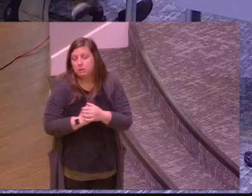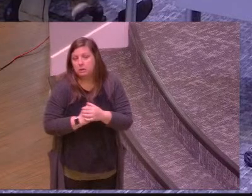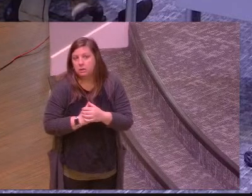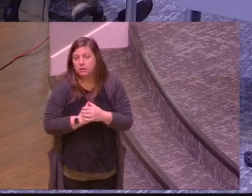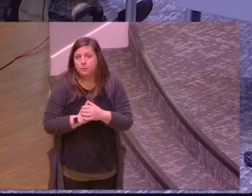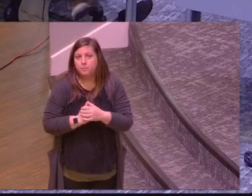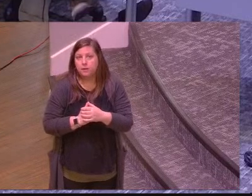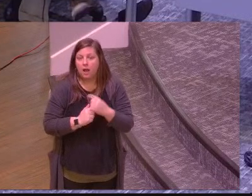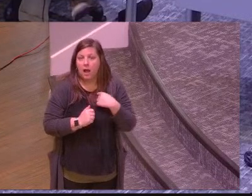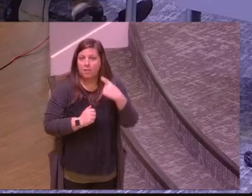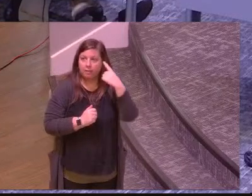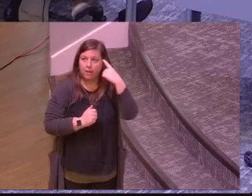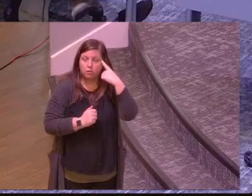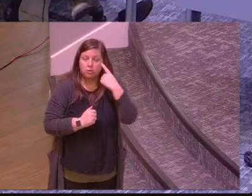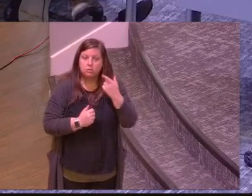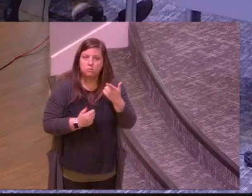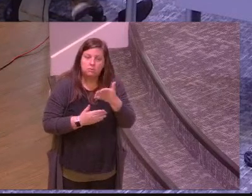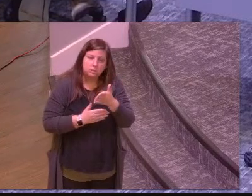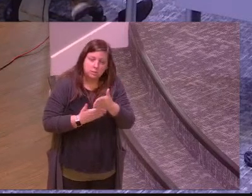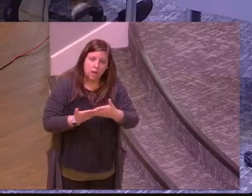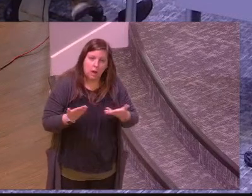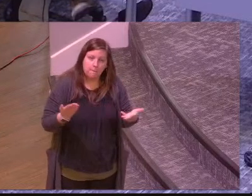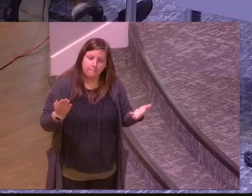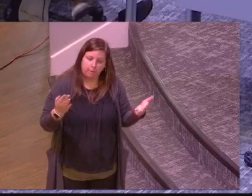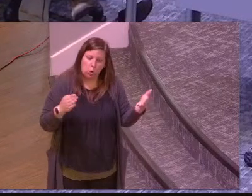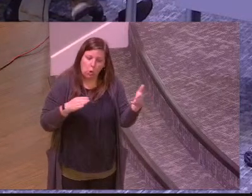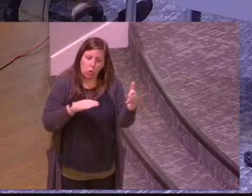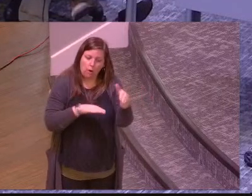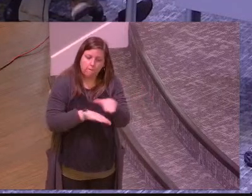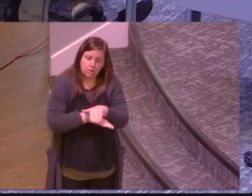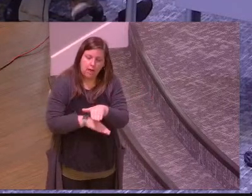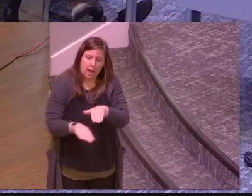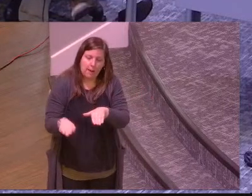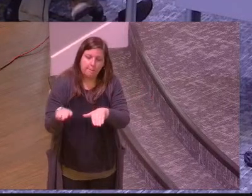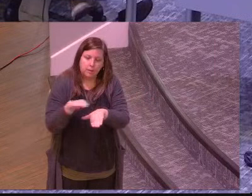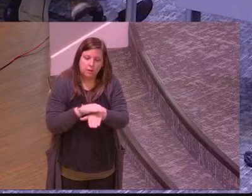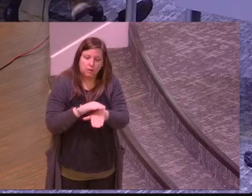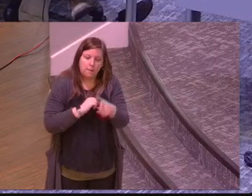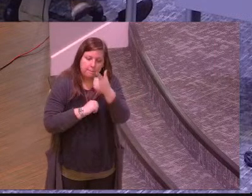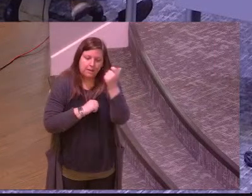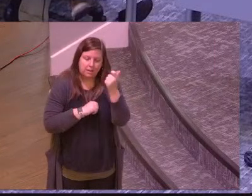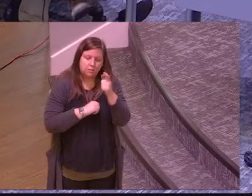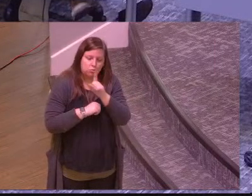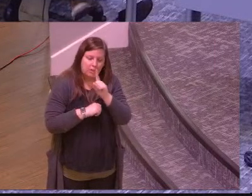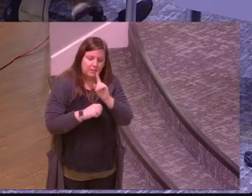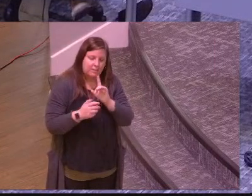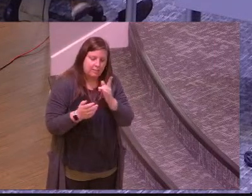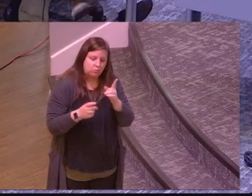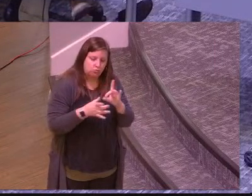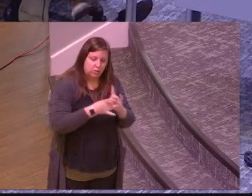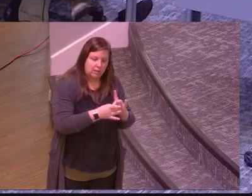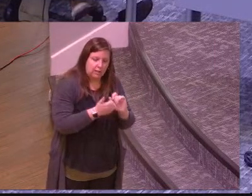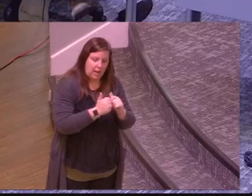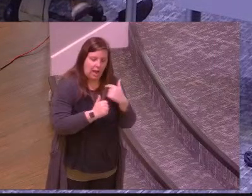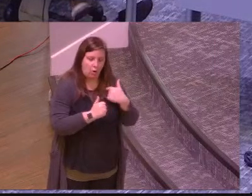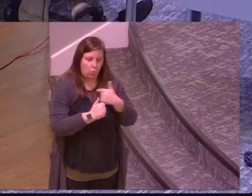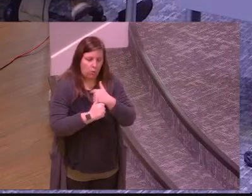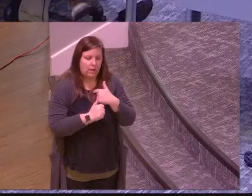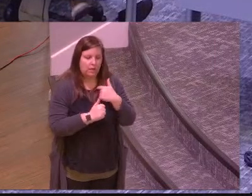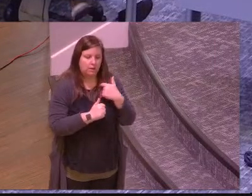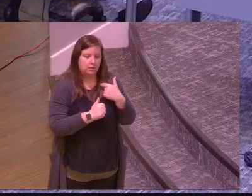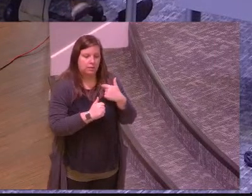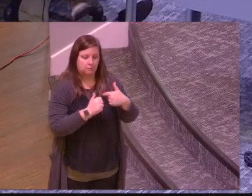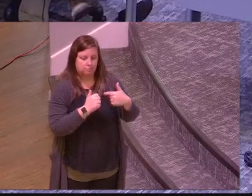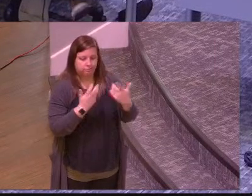think there's some overlap because it also overlaps with how we operate as a unit, right? When we had committees, it was much easier